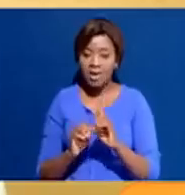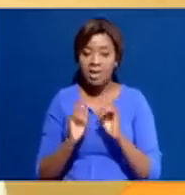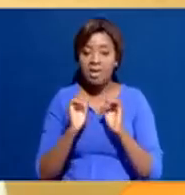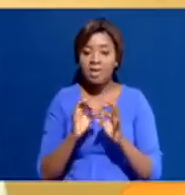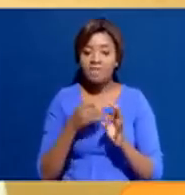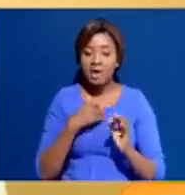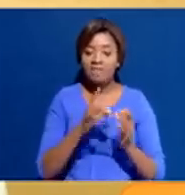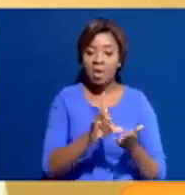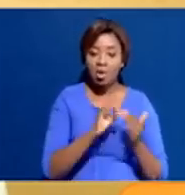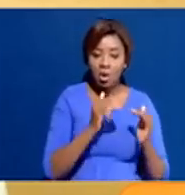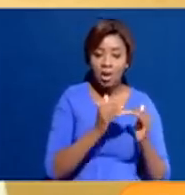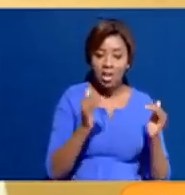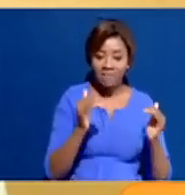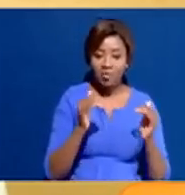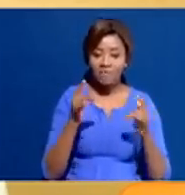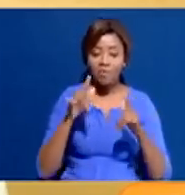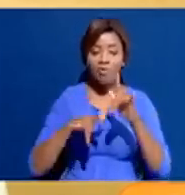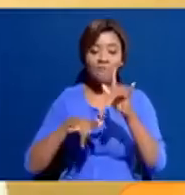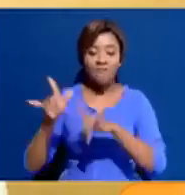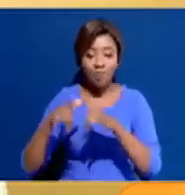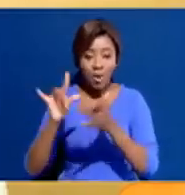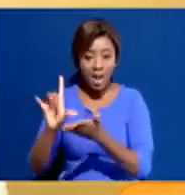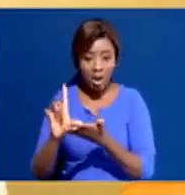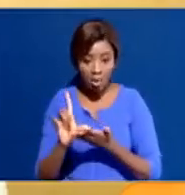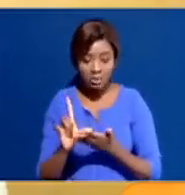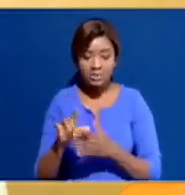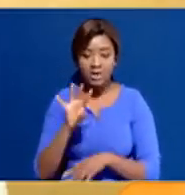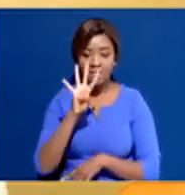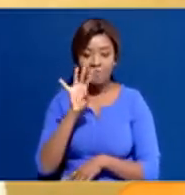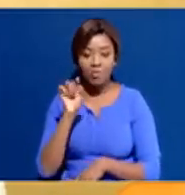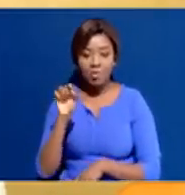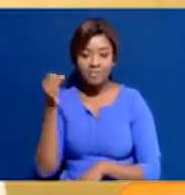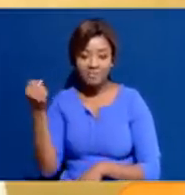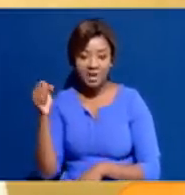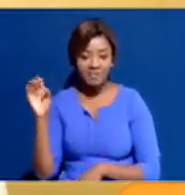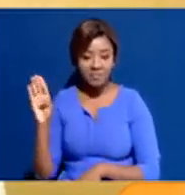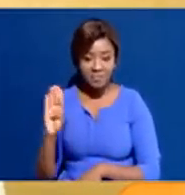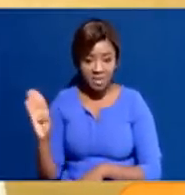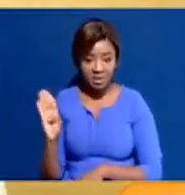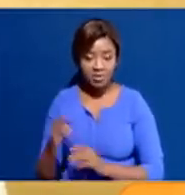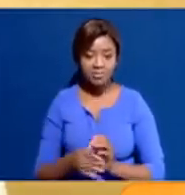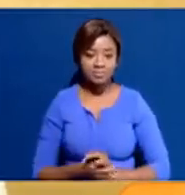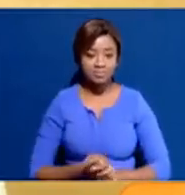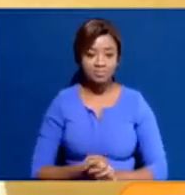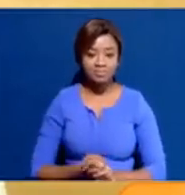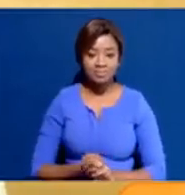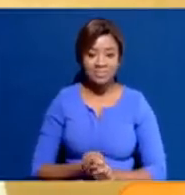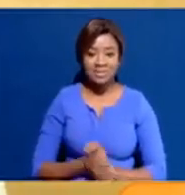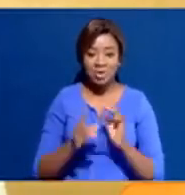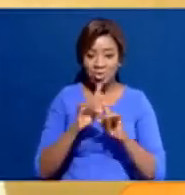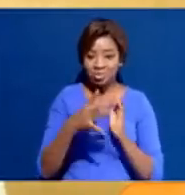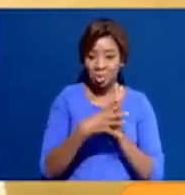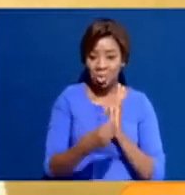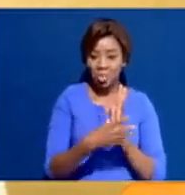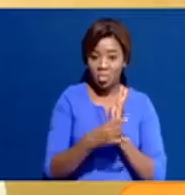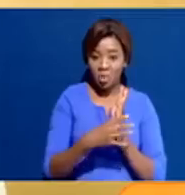Kenya shillings in foreign debt, and assume for the assumption of doing the right math, the dollar was 100 shillings,